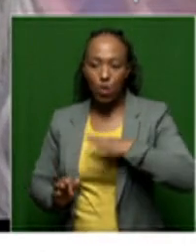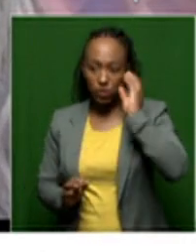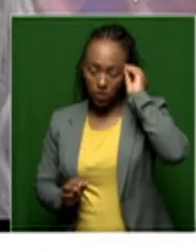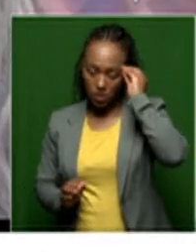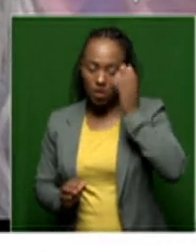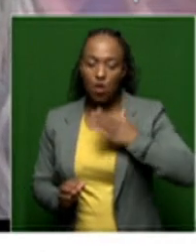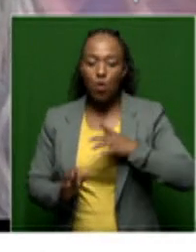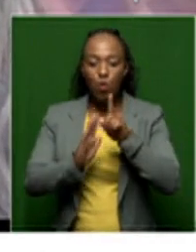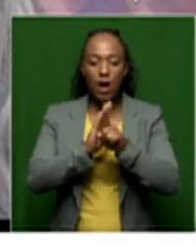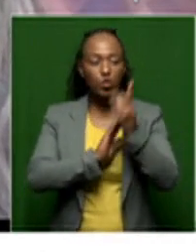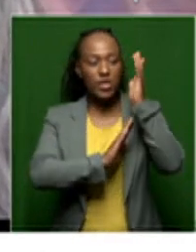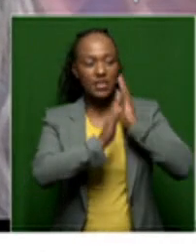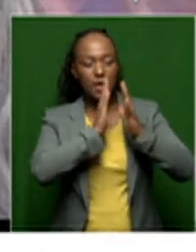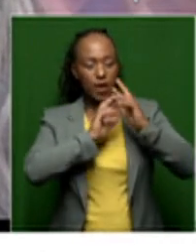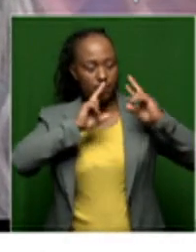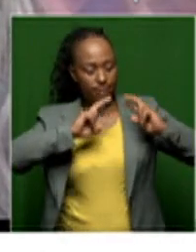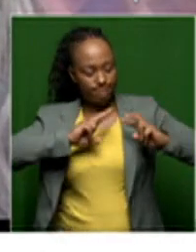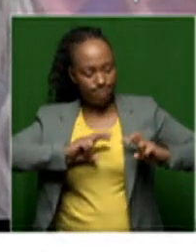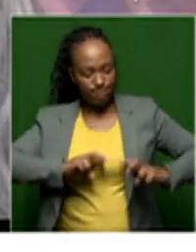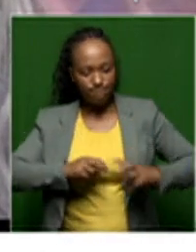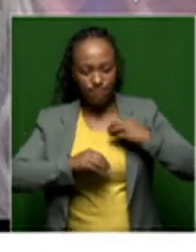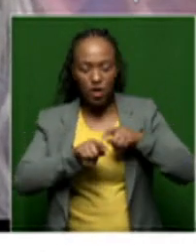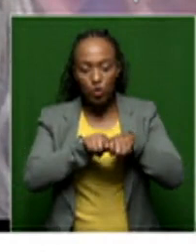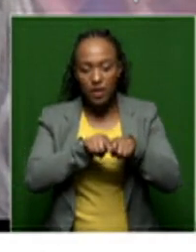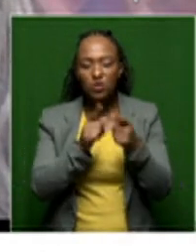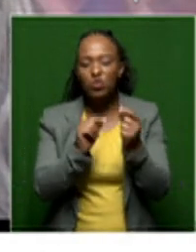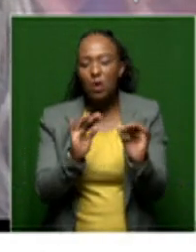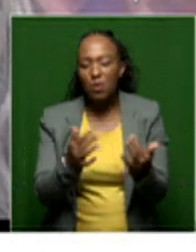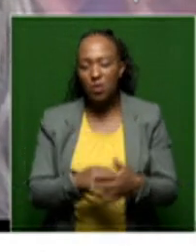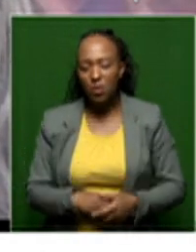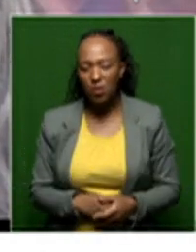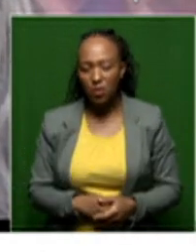route of having a genetic test, how do you go about doing something like that?